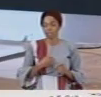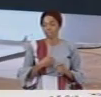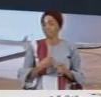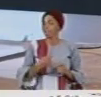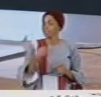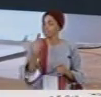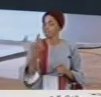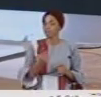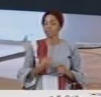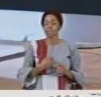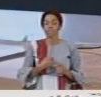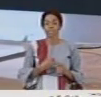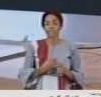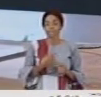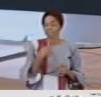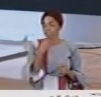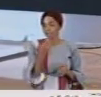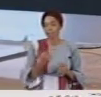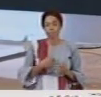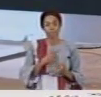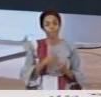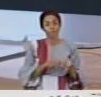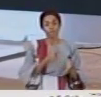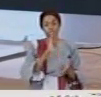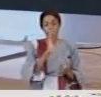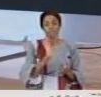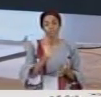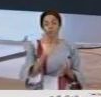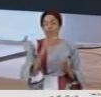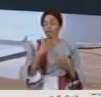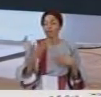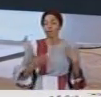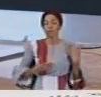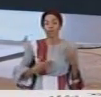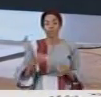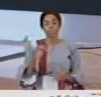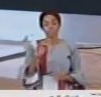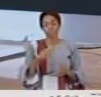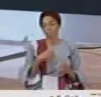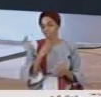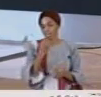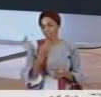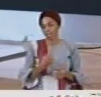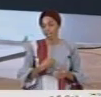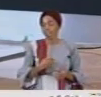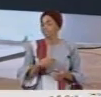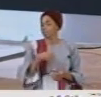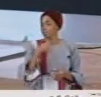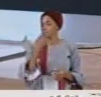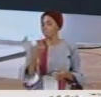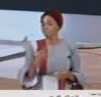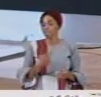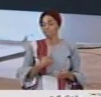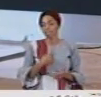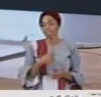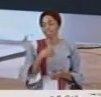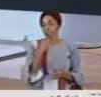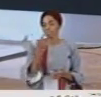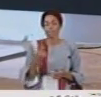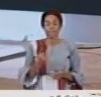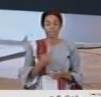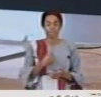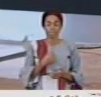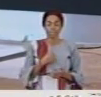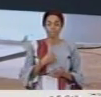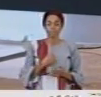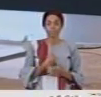me, tell me, tell me what's your joy. Oh, tell me. Tell me, tell me,